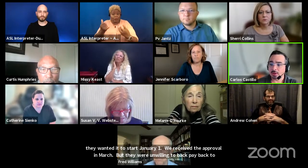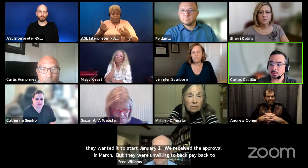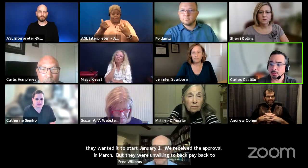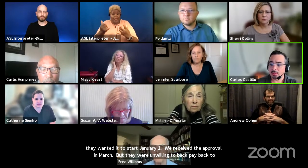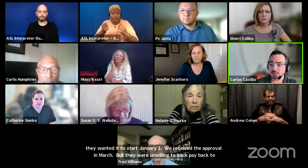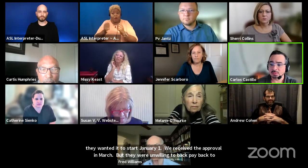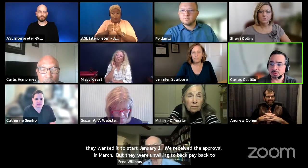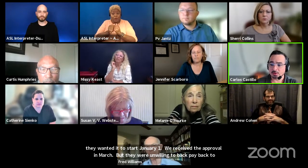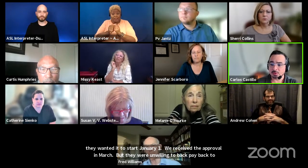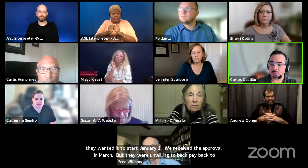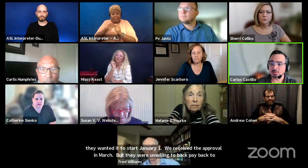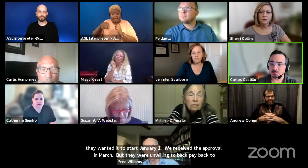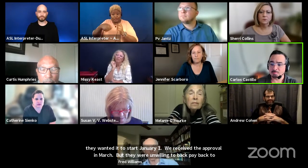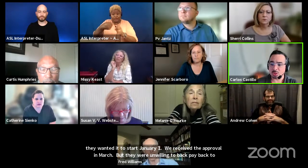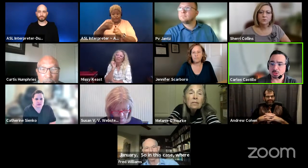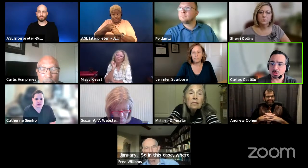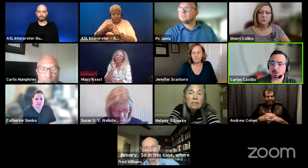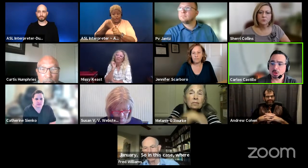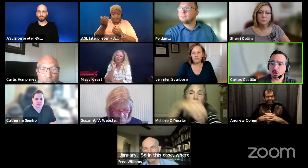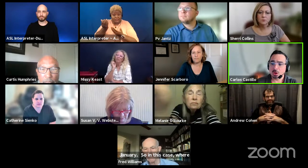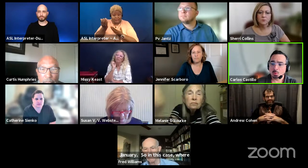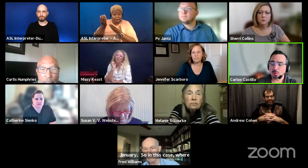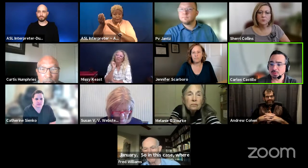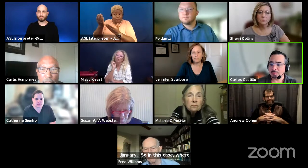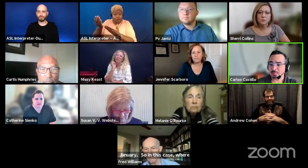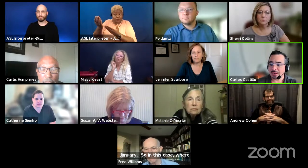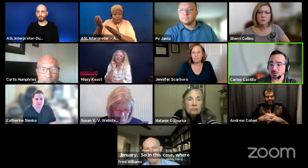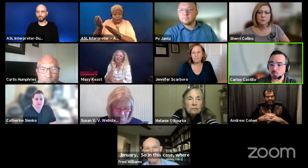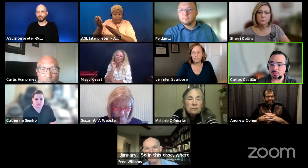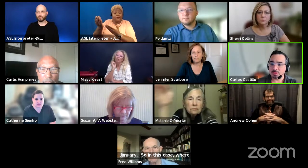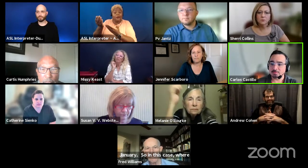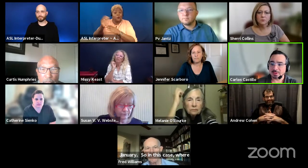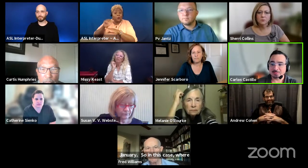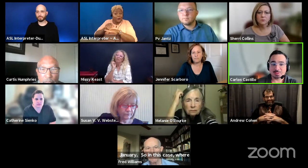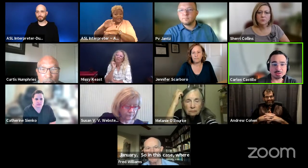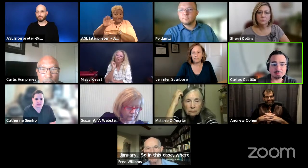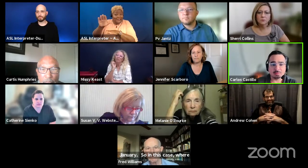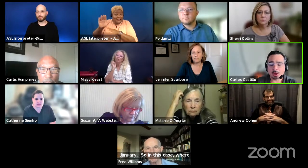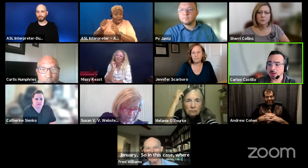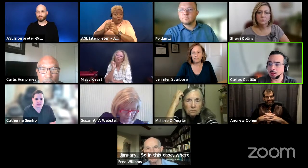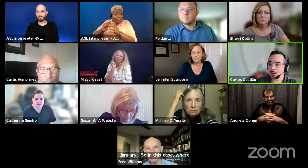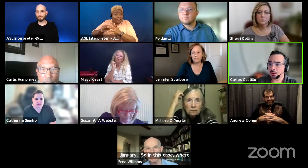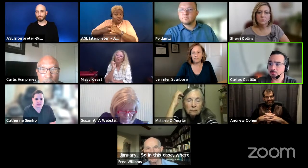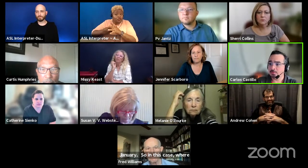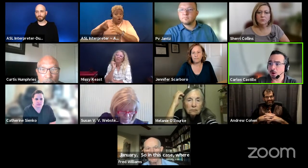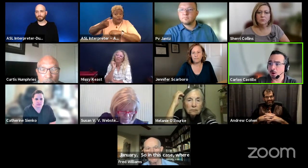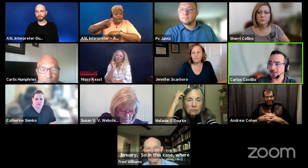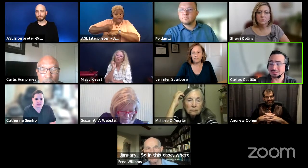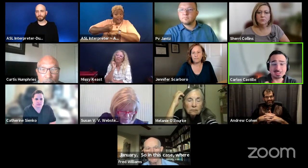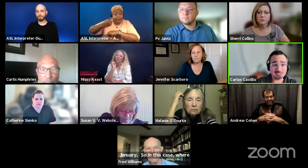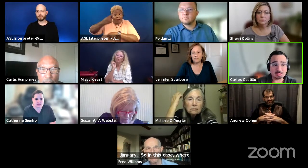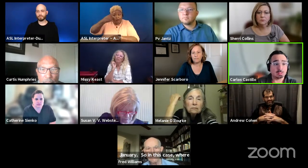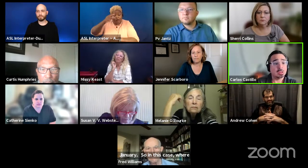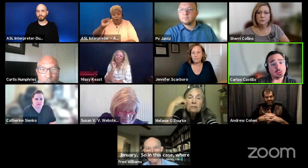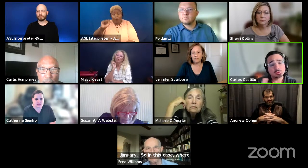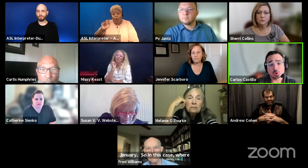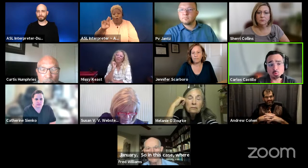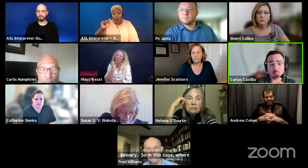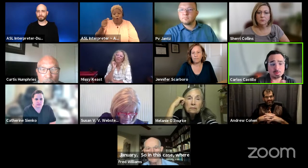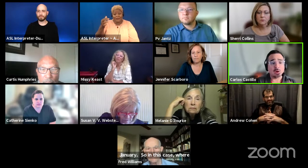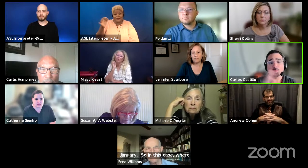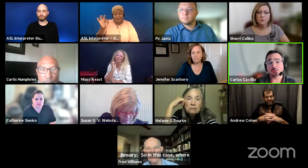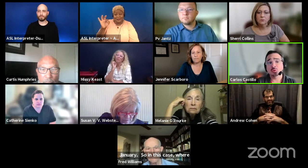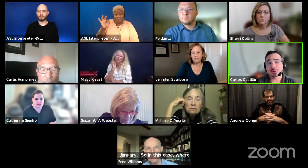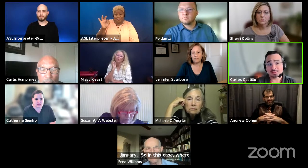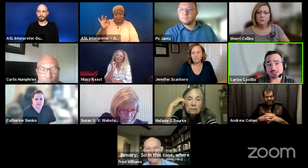with this year's submission, we submitted it with the effective date of August 19th.